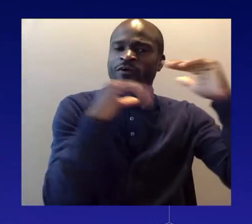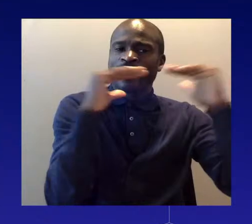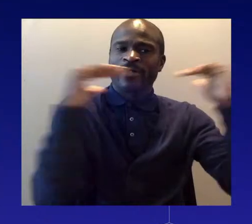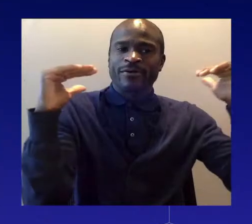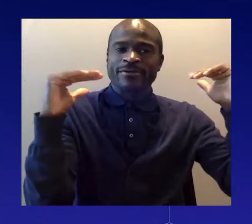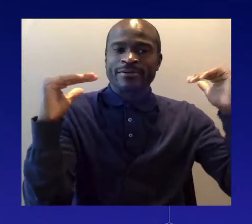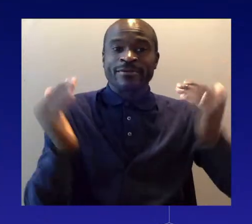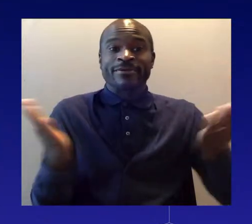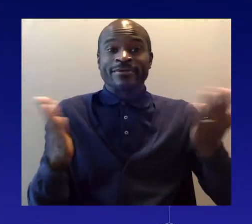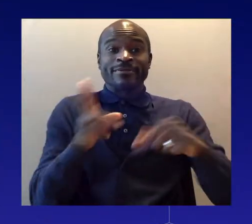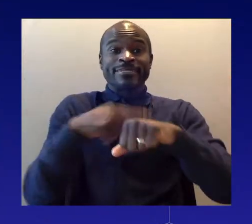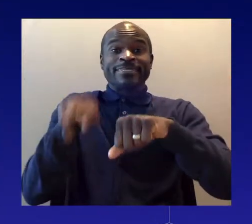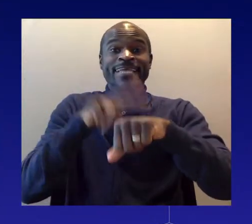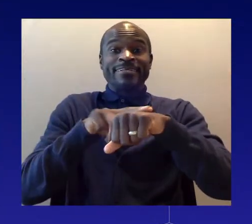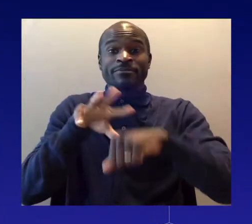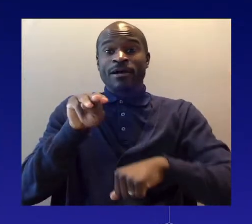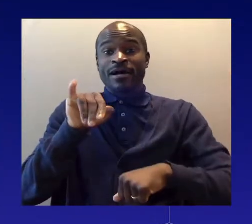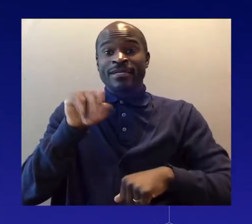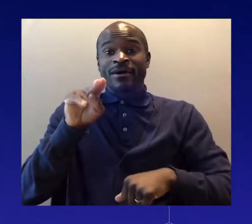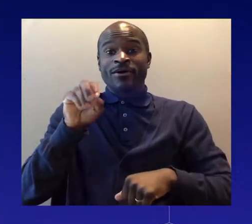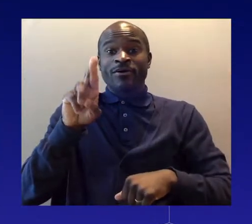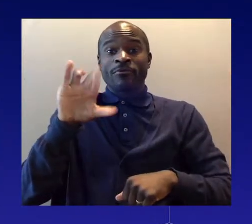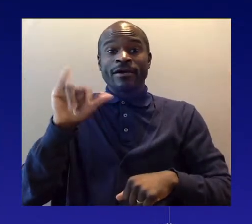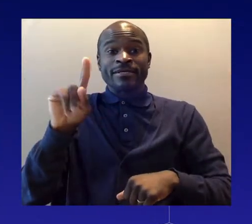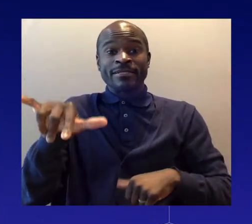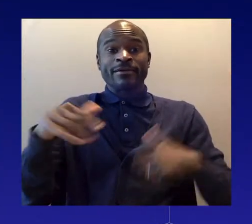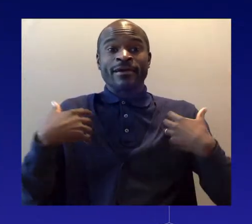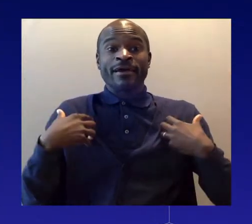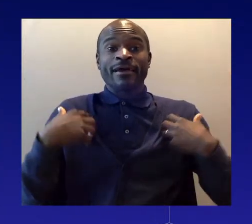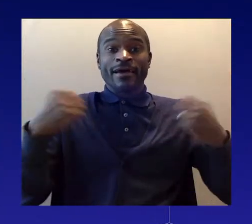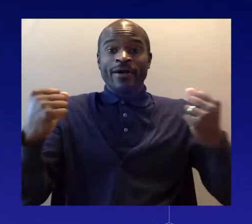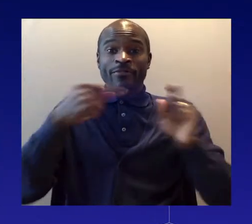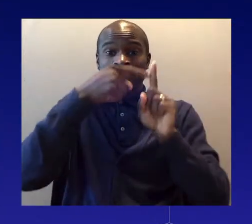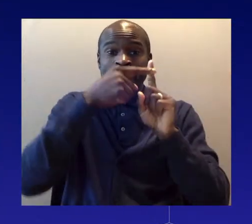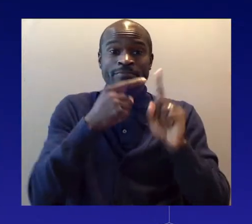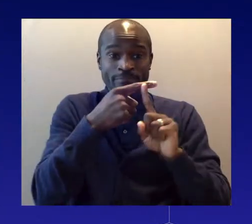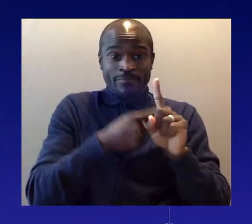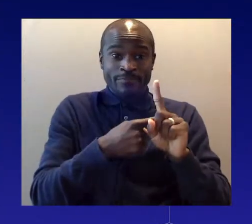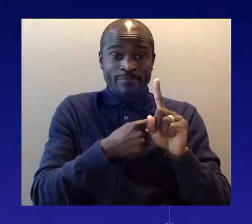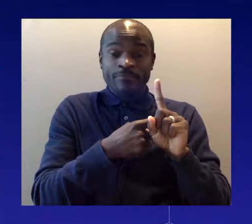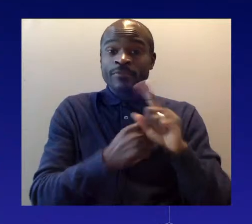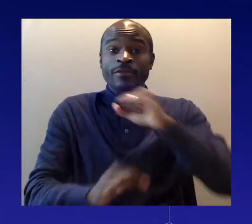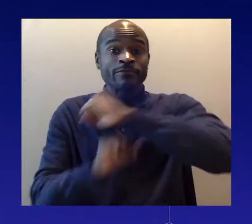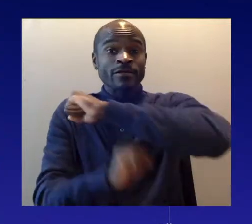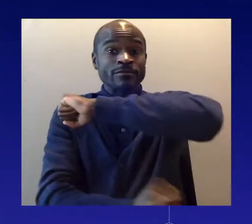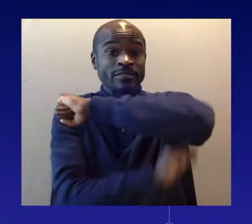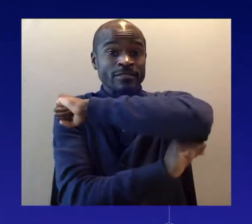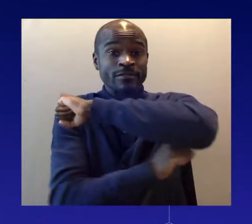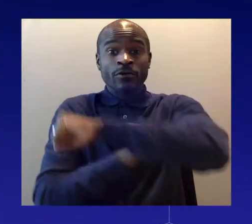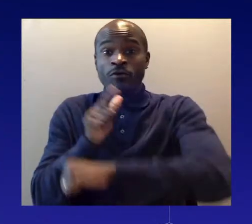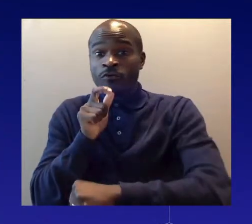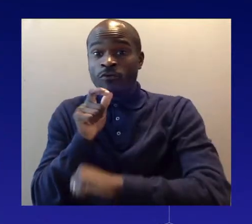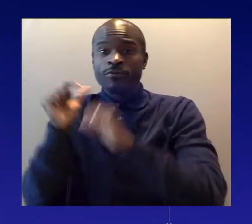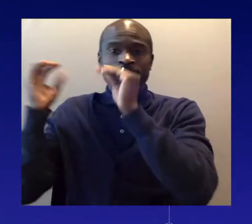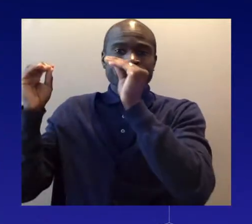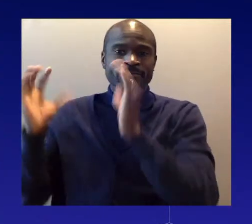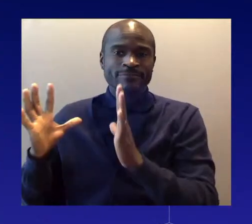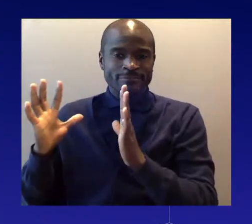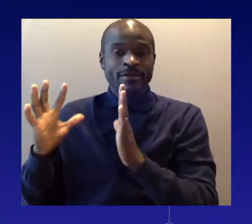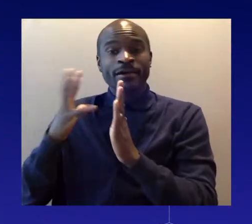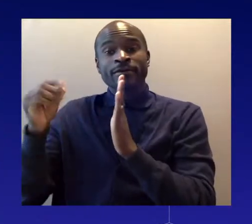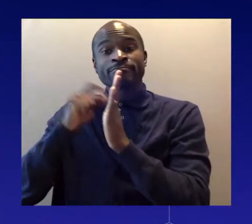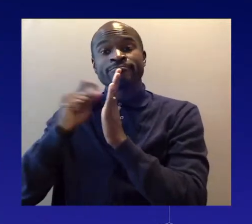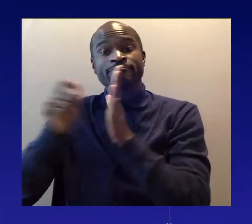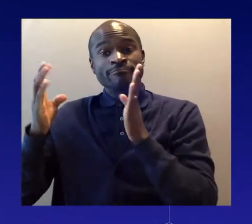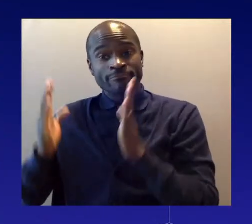Minority Health Month. The foundation of National Minority Health Month was laid by educator, author, and civil rights